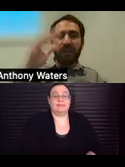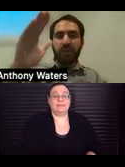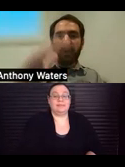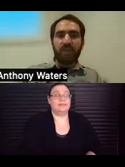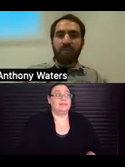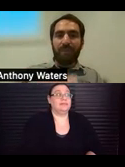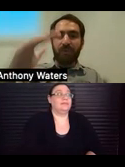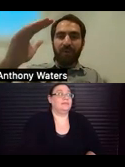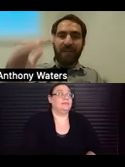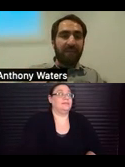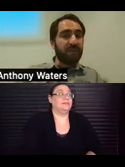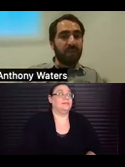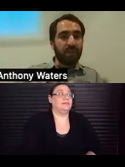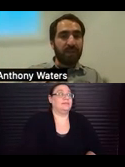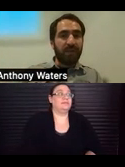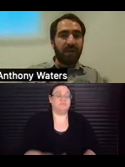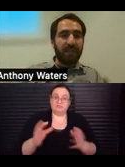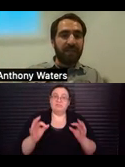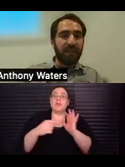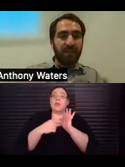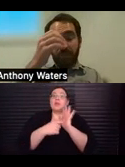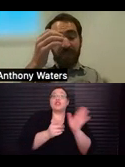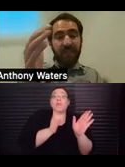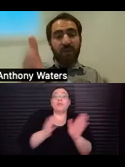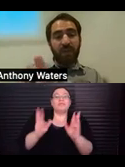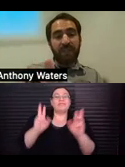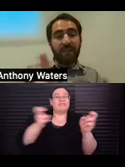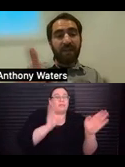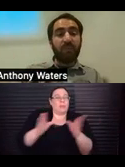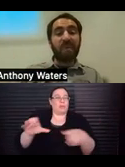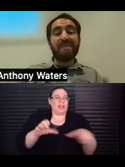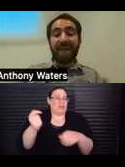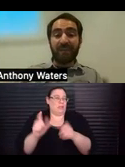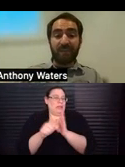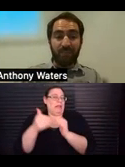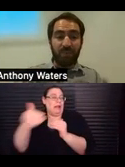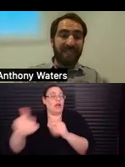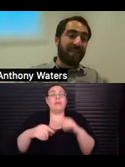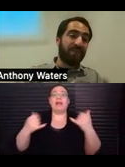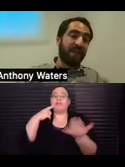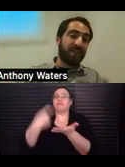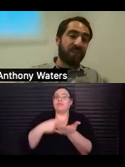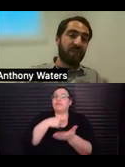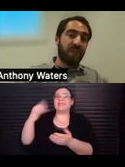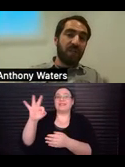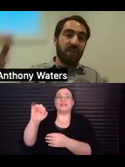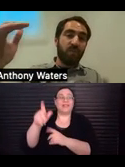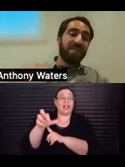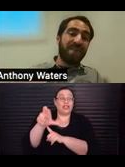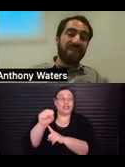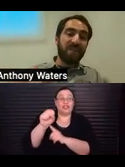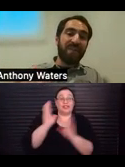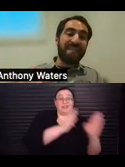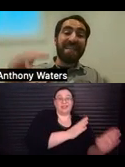We're going to show some preparatory behaviors a little later on here, but let's go on and talk about risk factors and protective factors. So